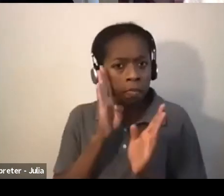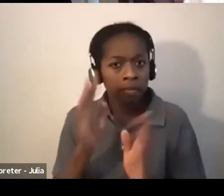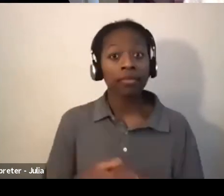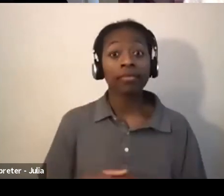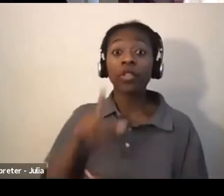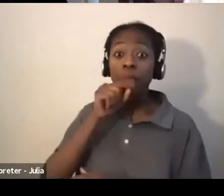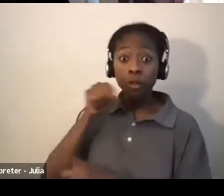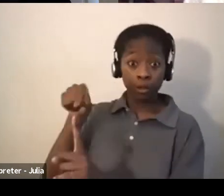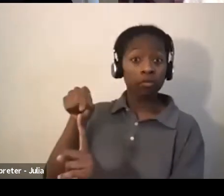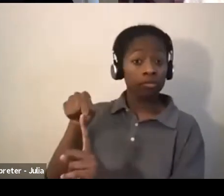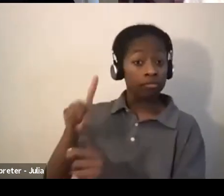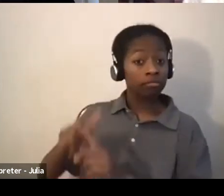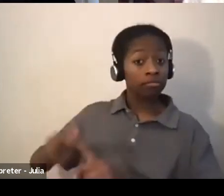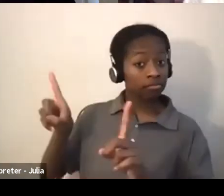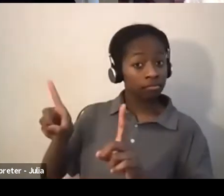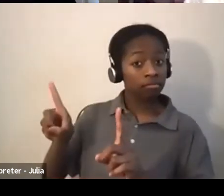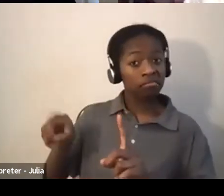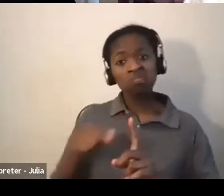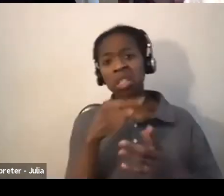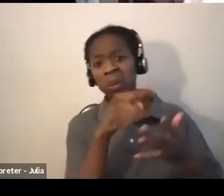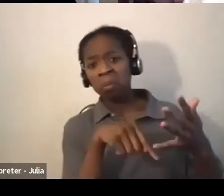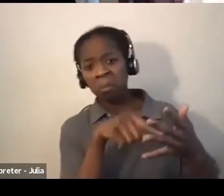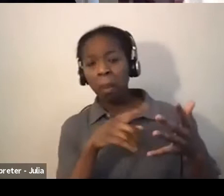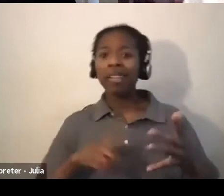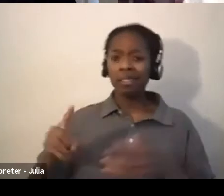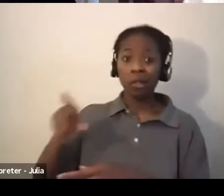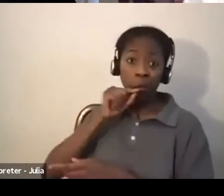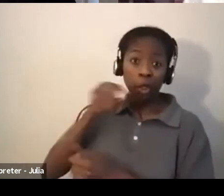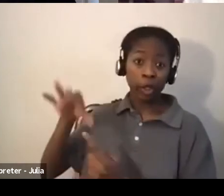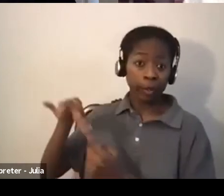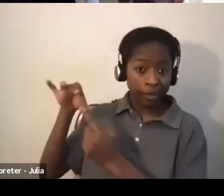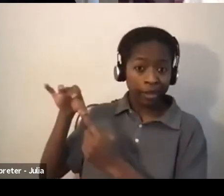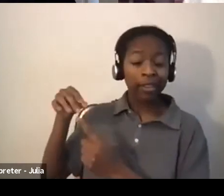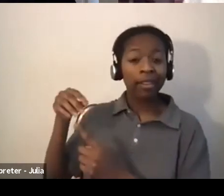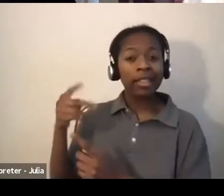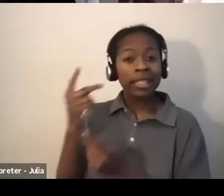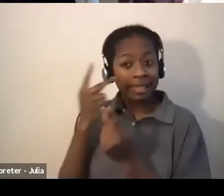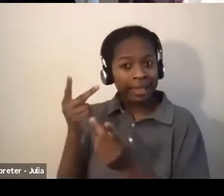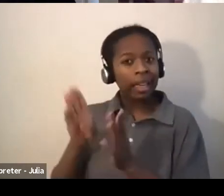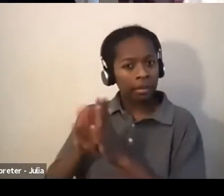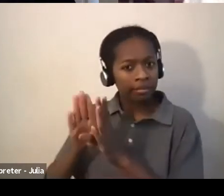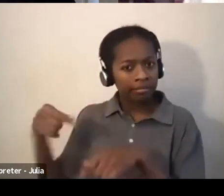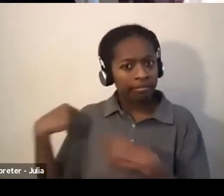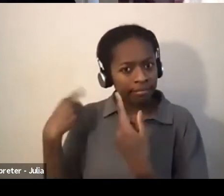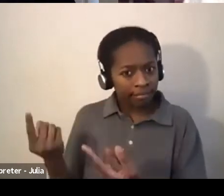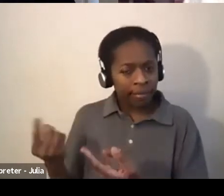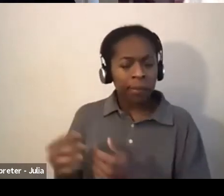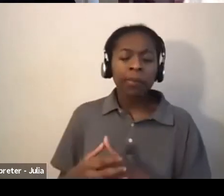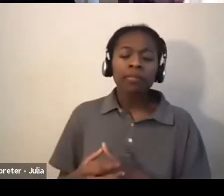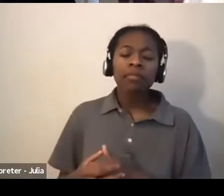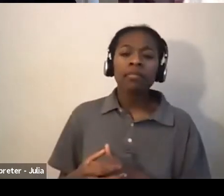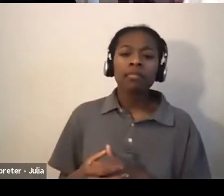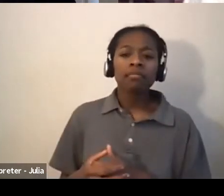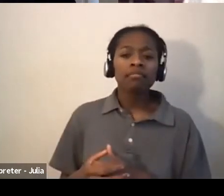different. It's a platform that's definitely, you know, we've all been here for it, for to see its fruition and how it's grown. But